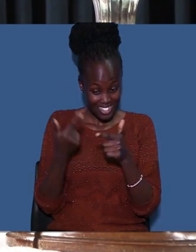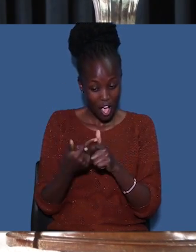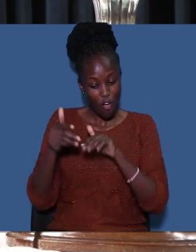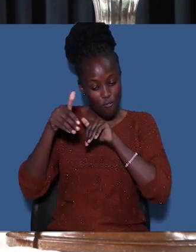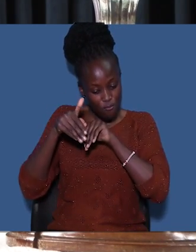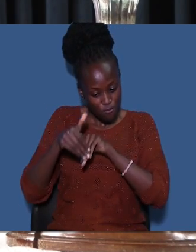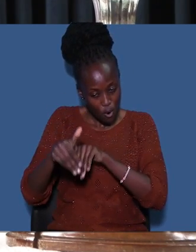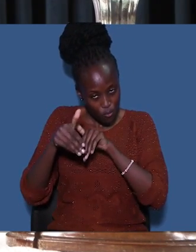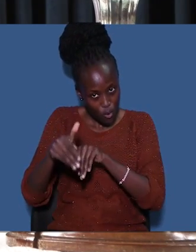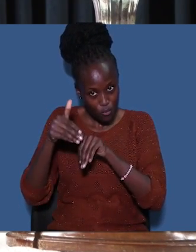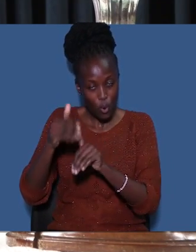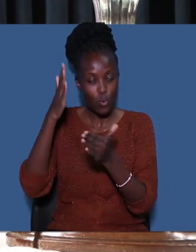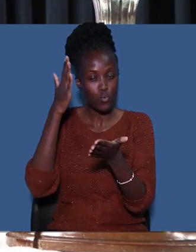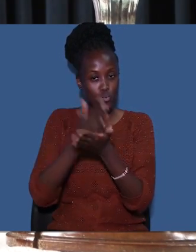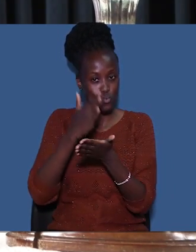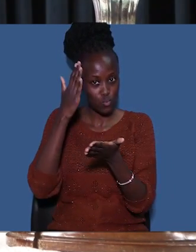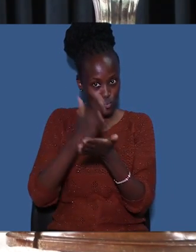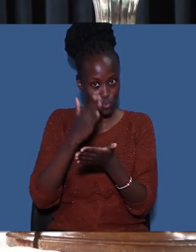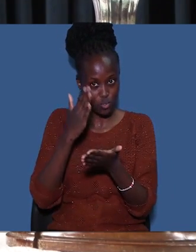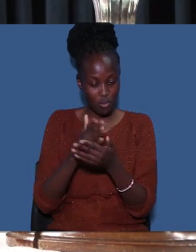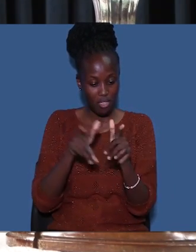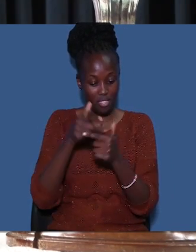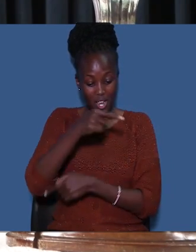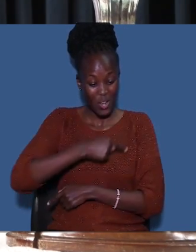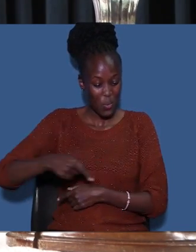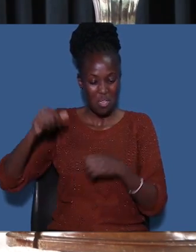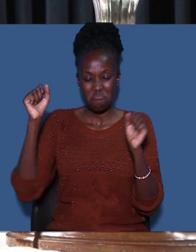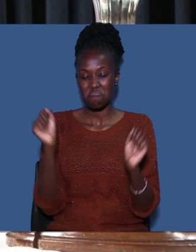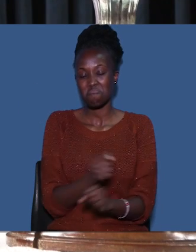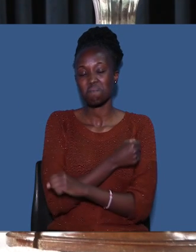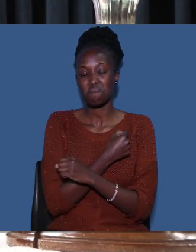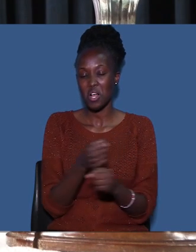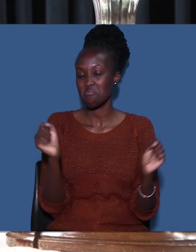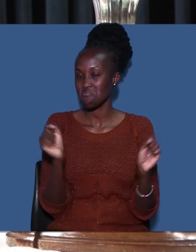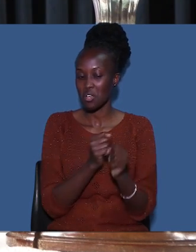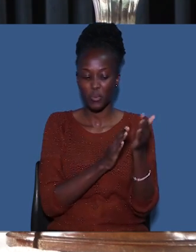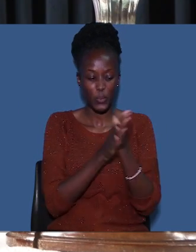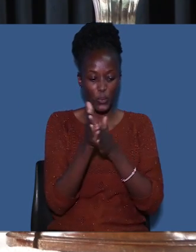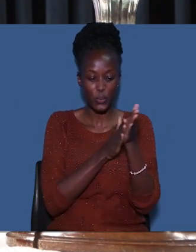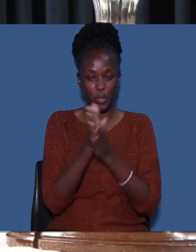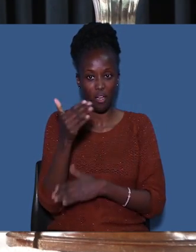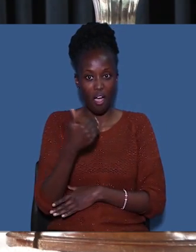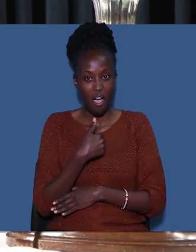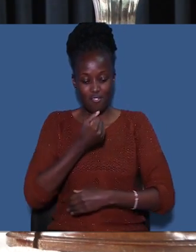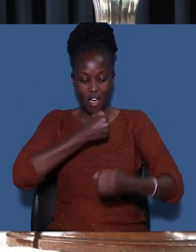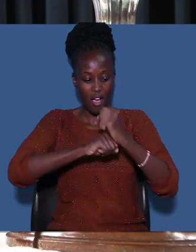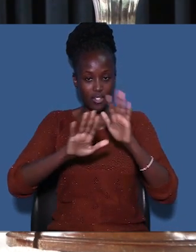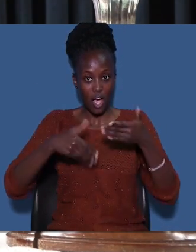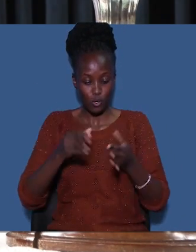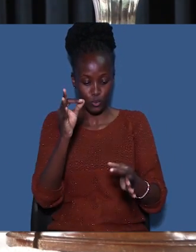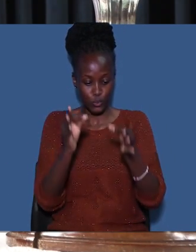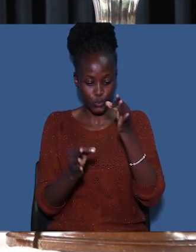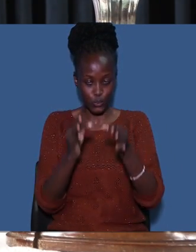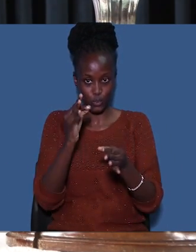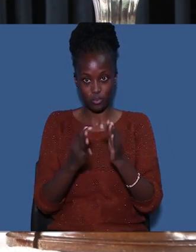them in the true sense of the word, we will not be stirred by the Spirit of the living God to act justly in our